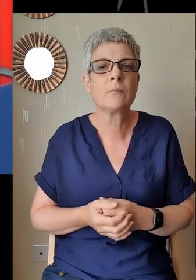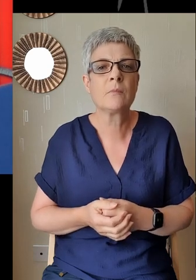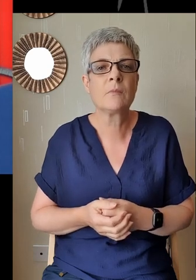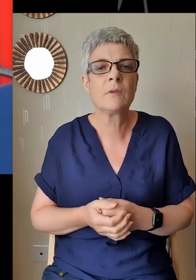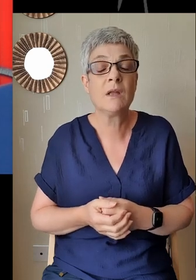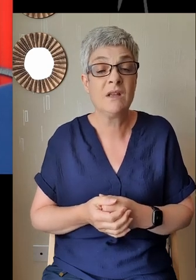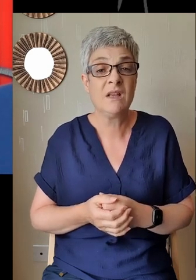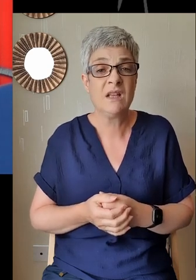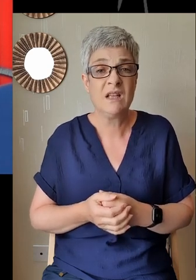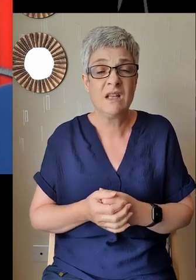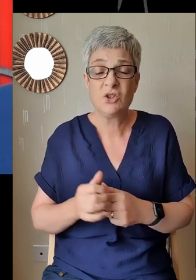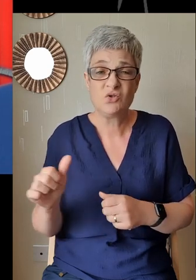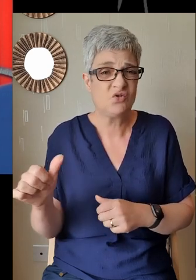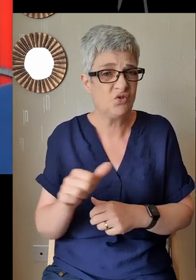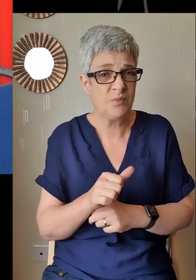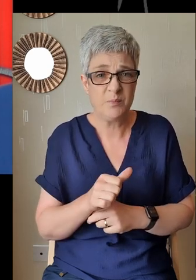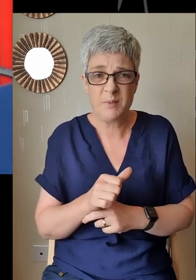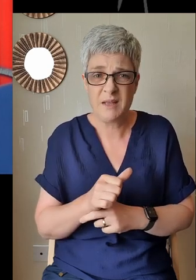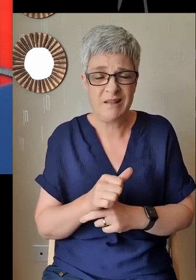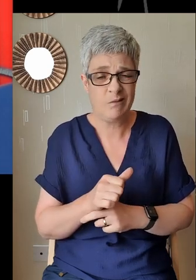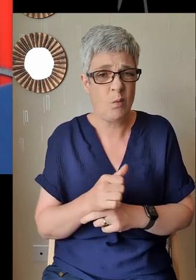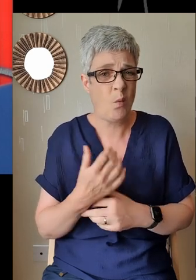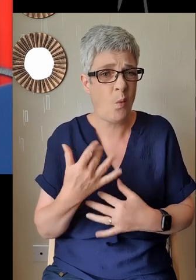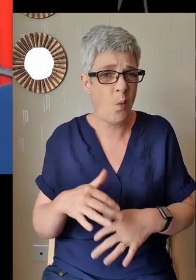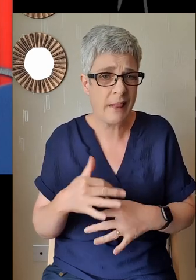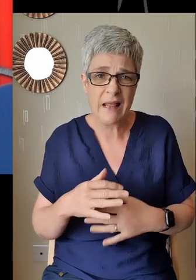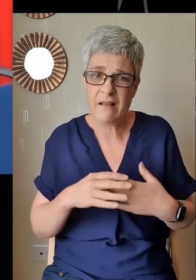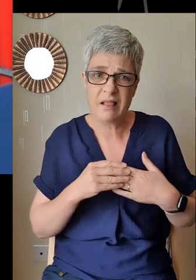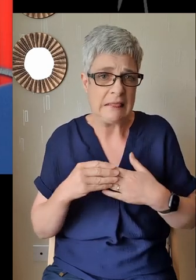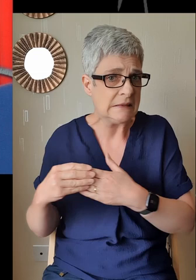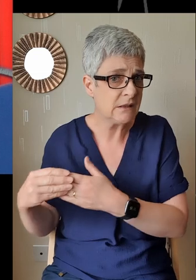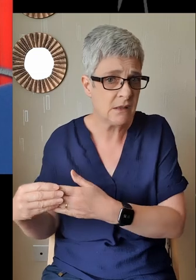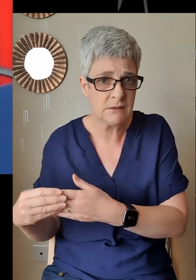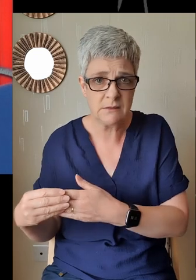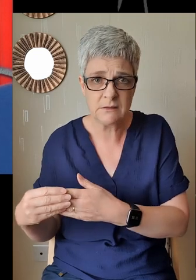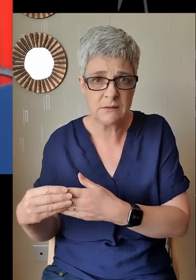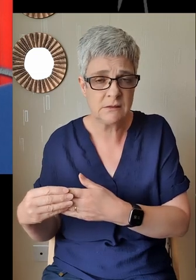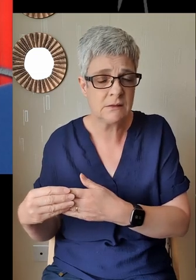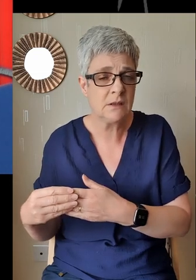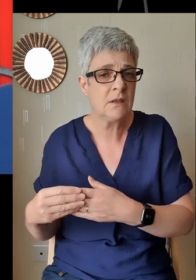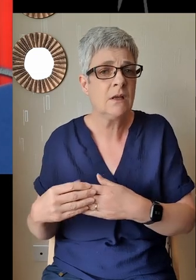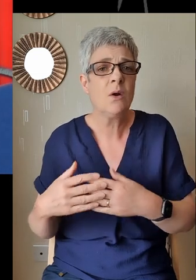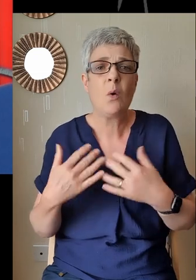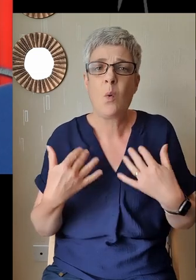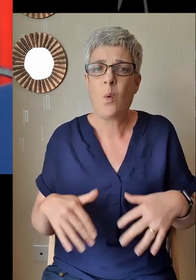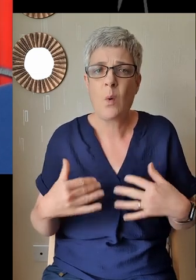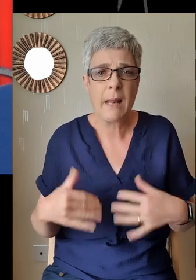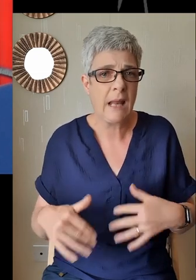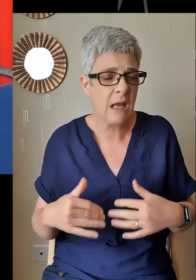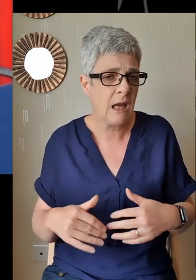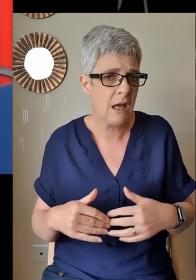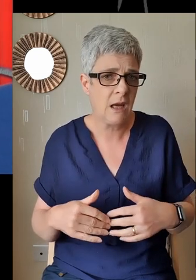And that should not really be just for our leaders. That should not really be for